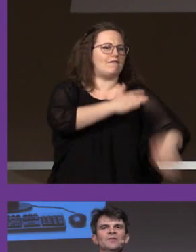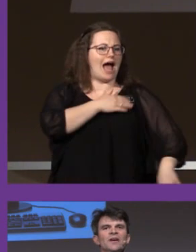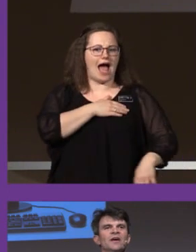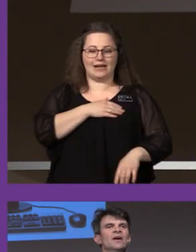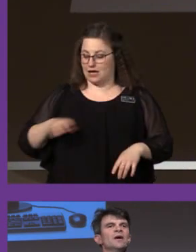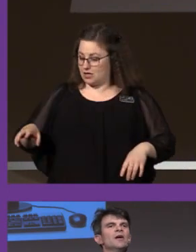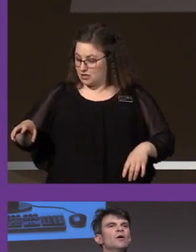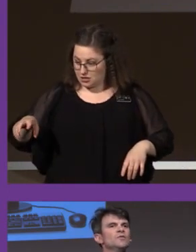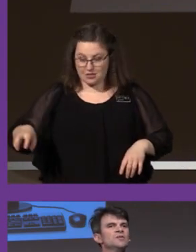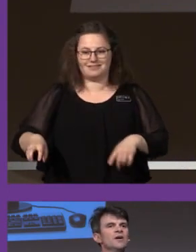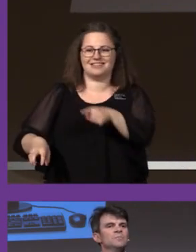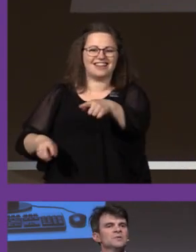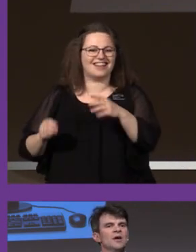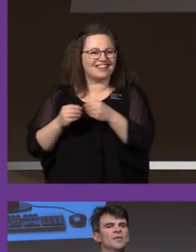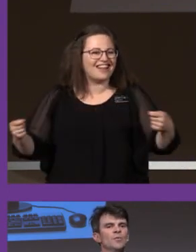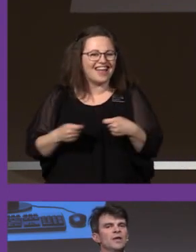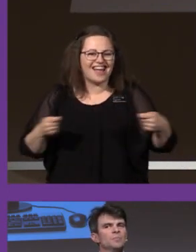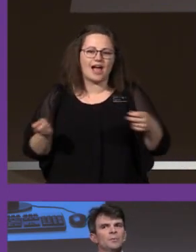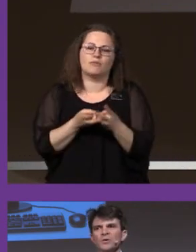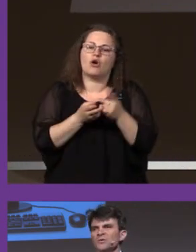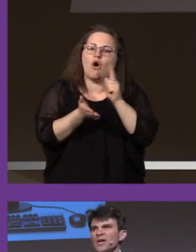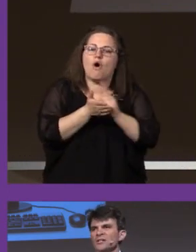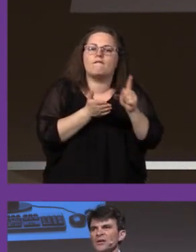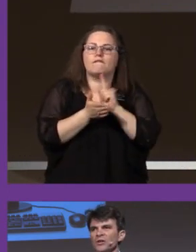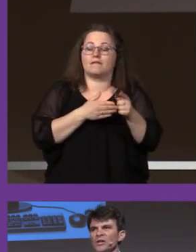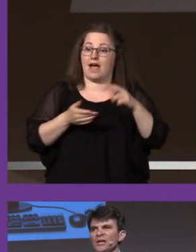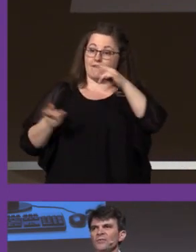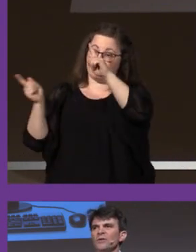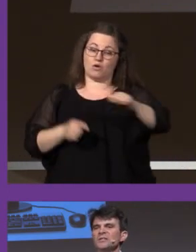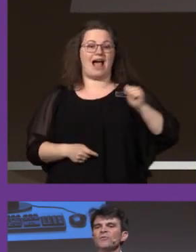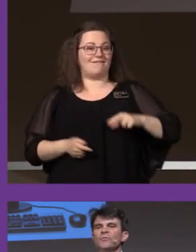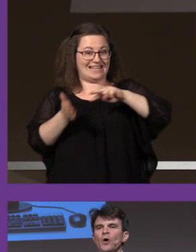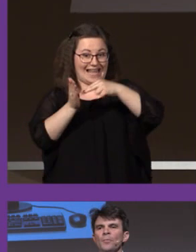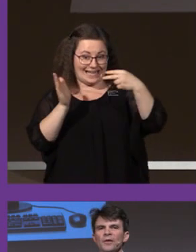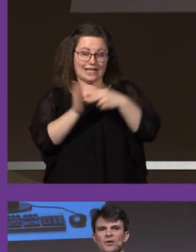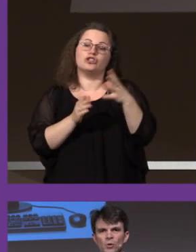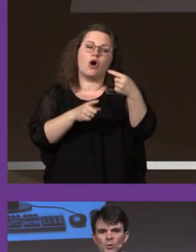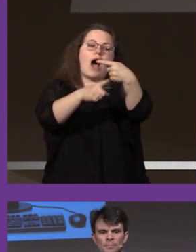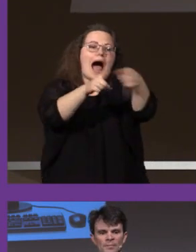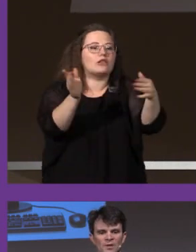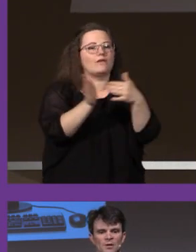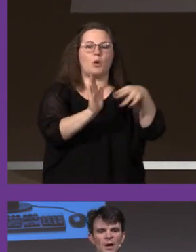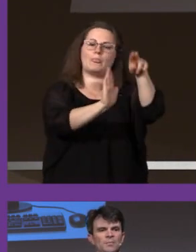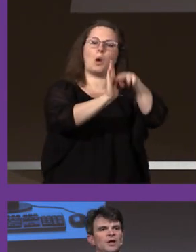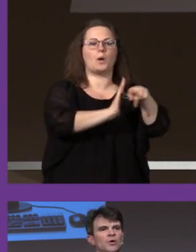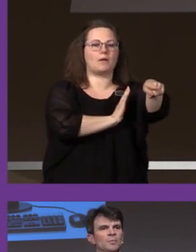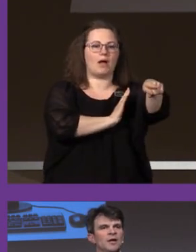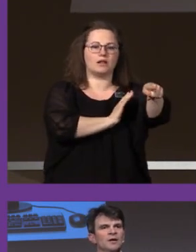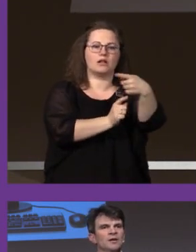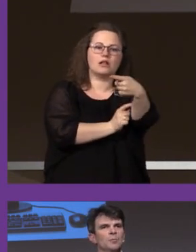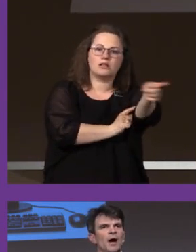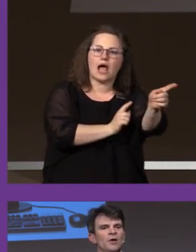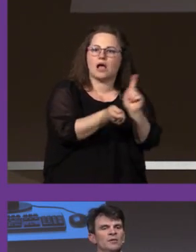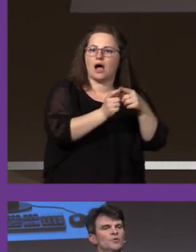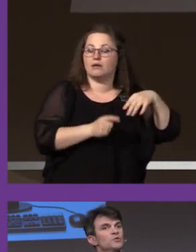the keyboard. So oftentimes, the way that people use their technology, even though it's different from the norm, might be